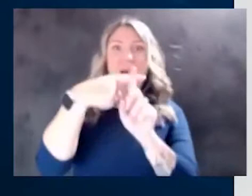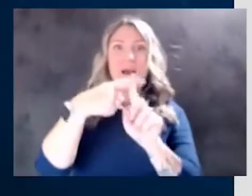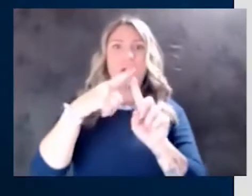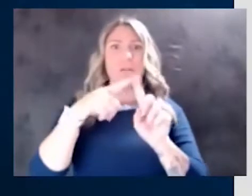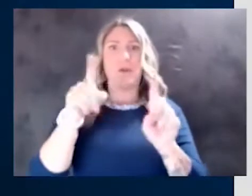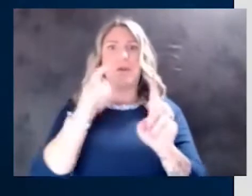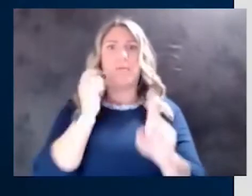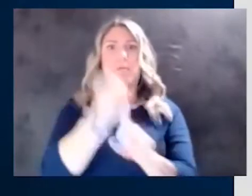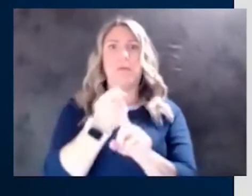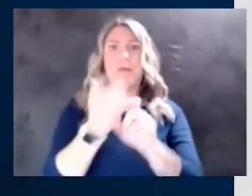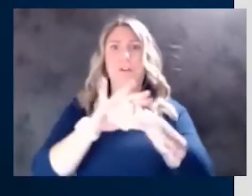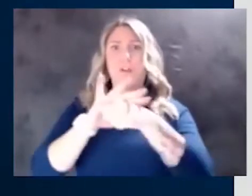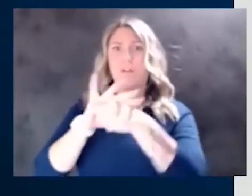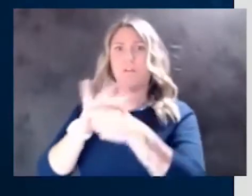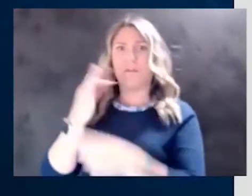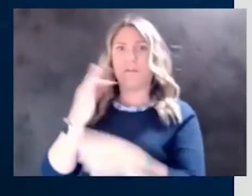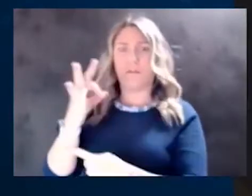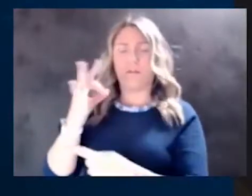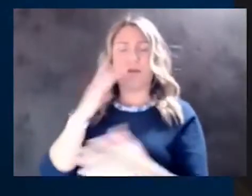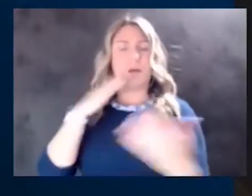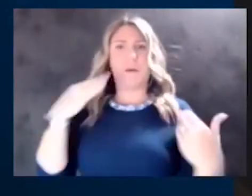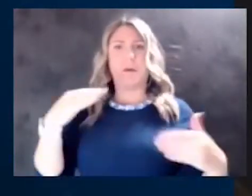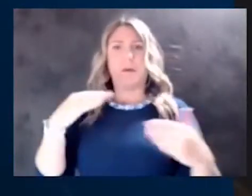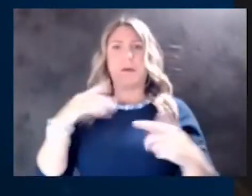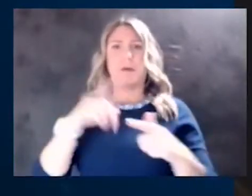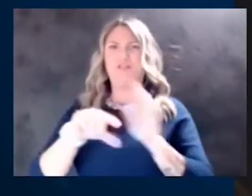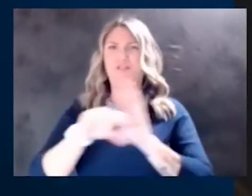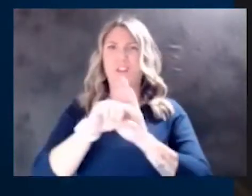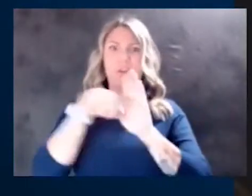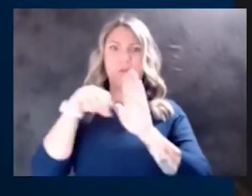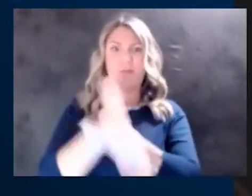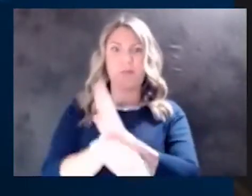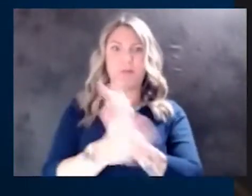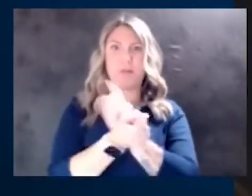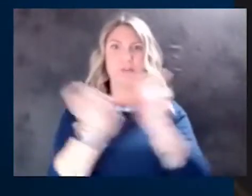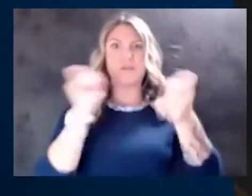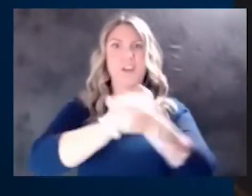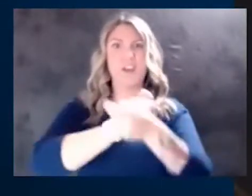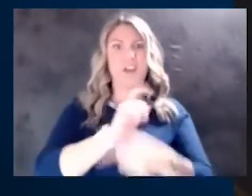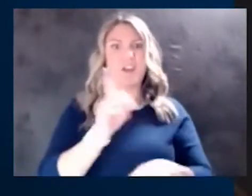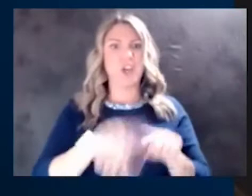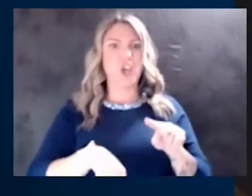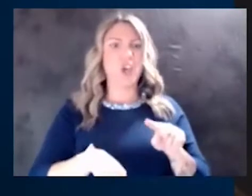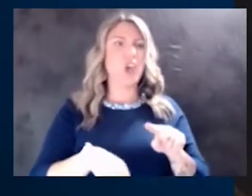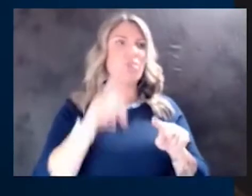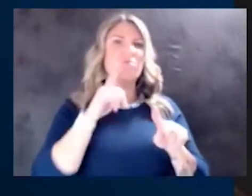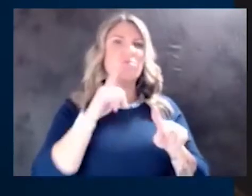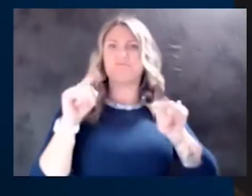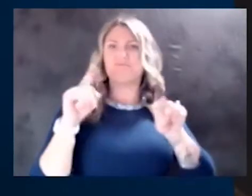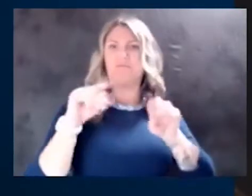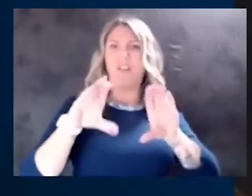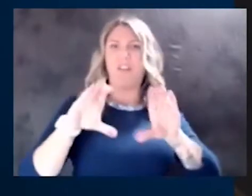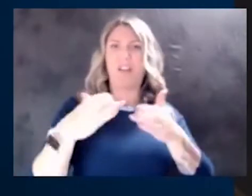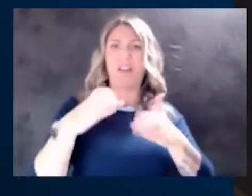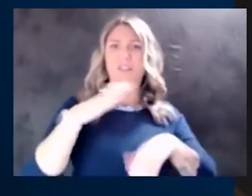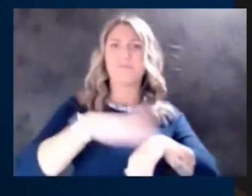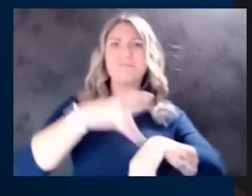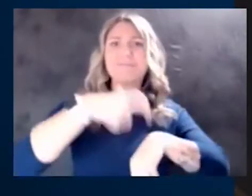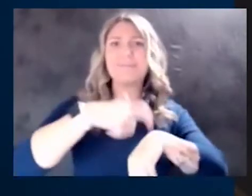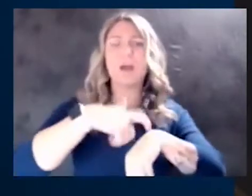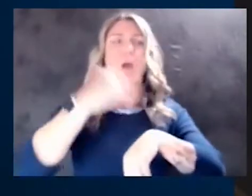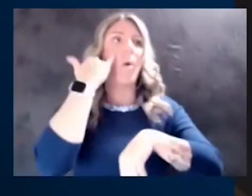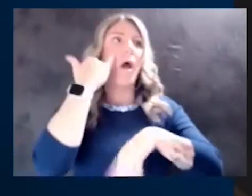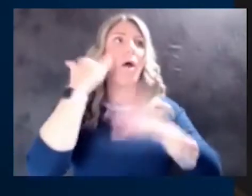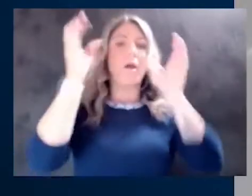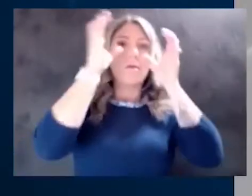my grades dramatically changed. I couldn't go to class on time because I have insomnia, so that